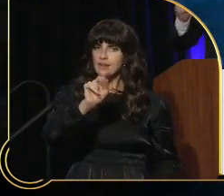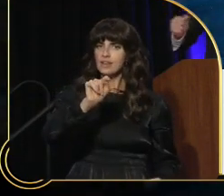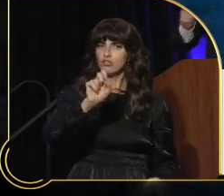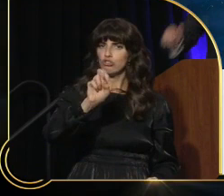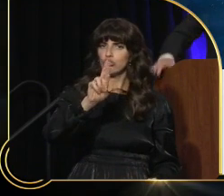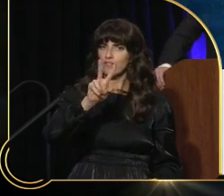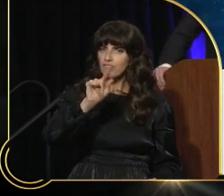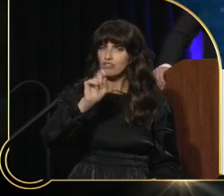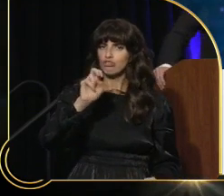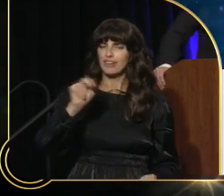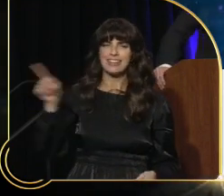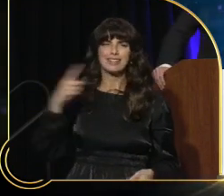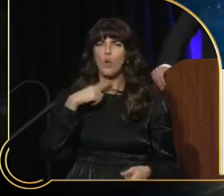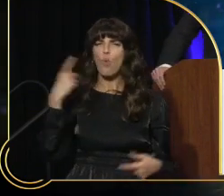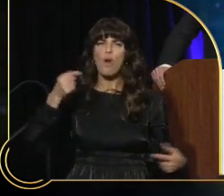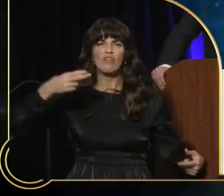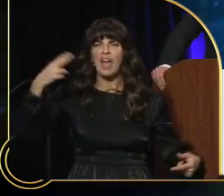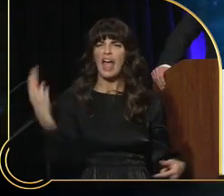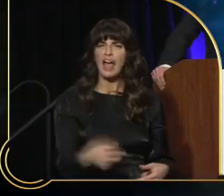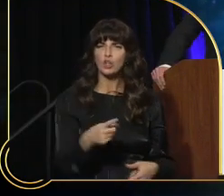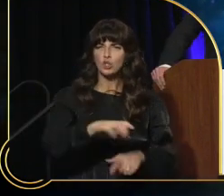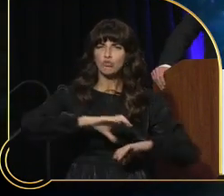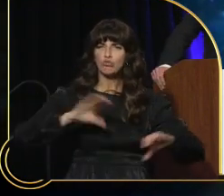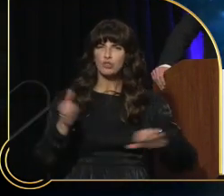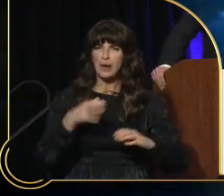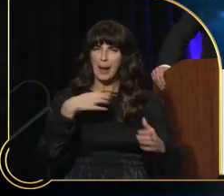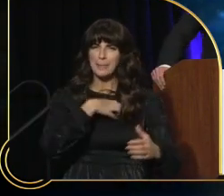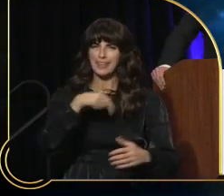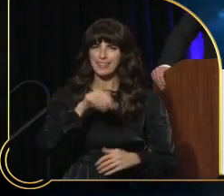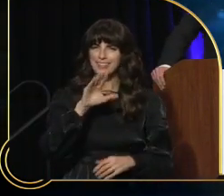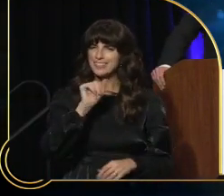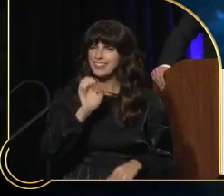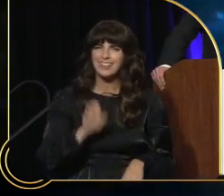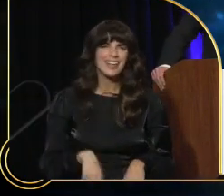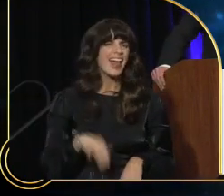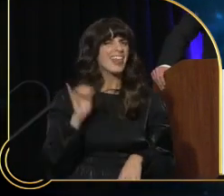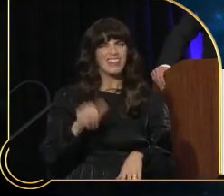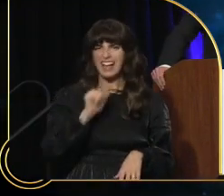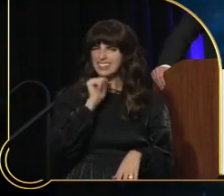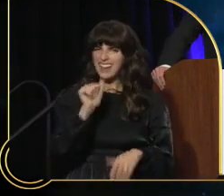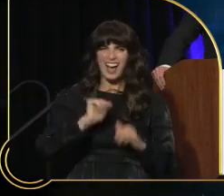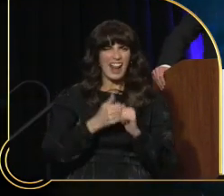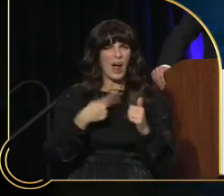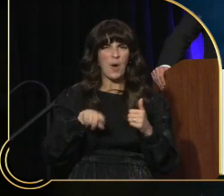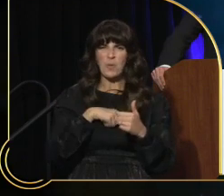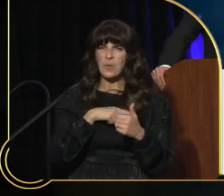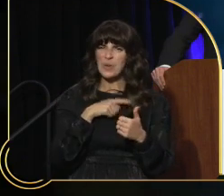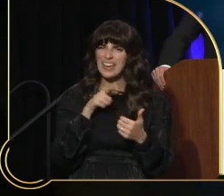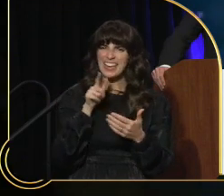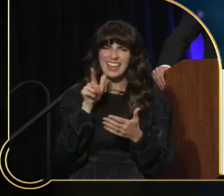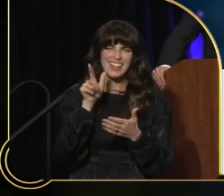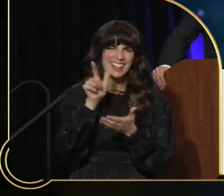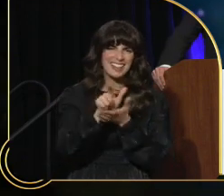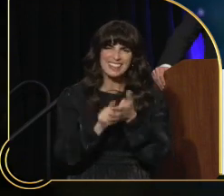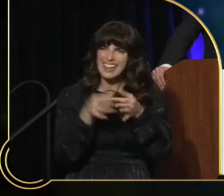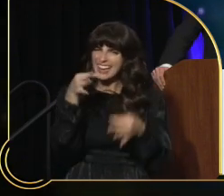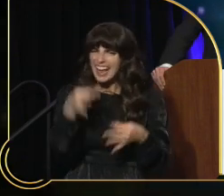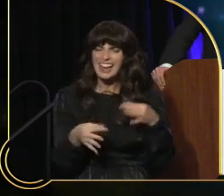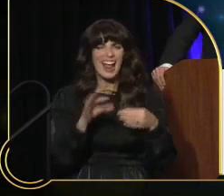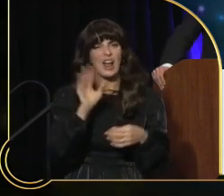hell are you guys doing appealing this case? This is not the way we litigate, and it's only